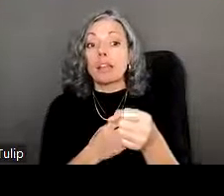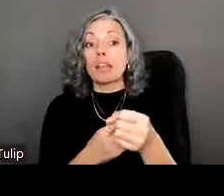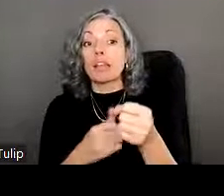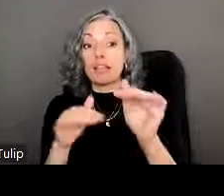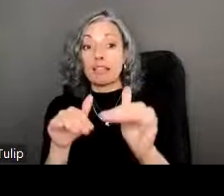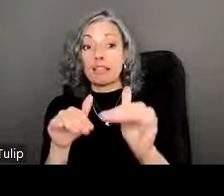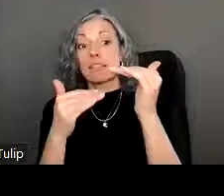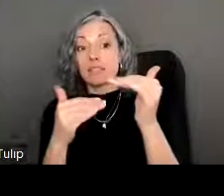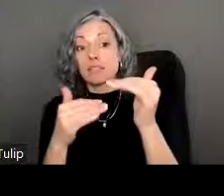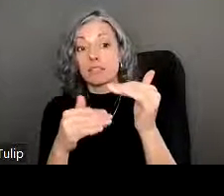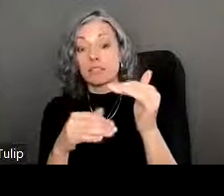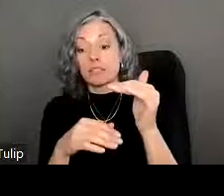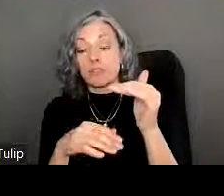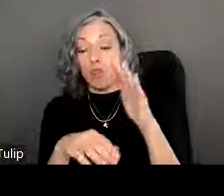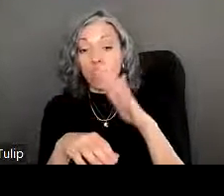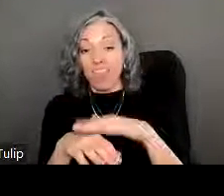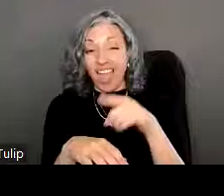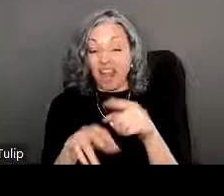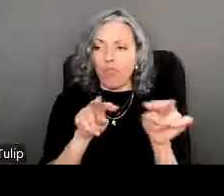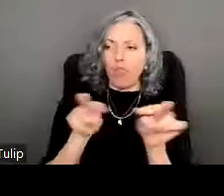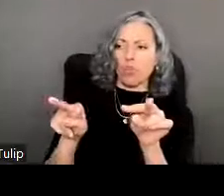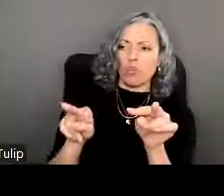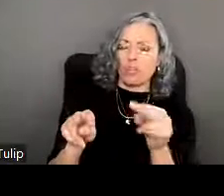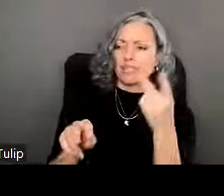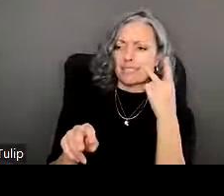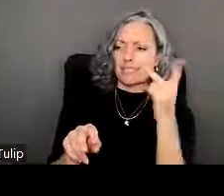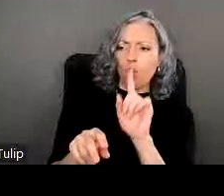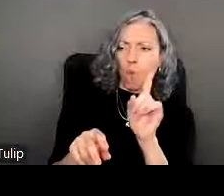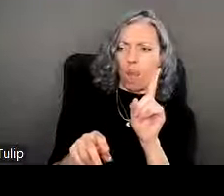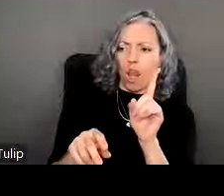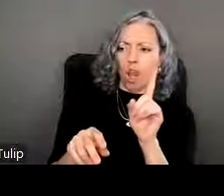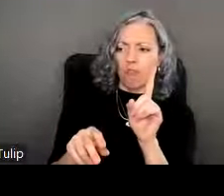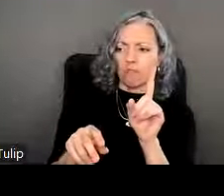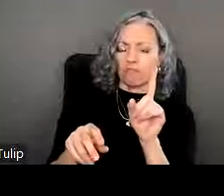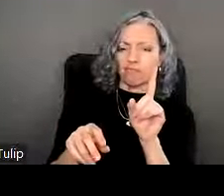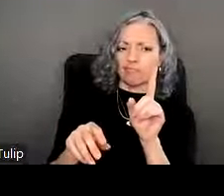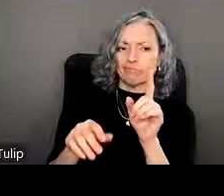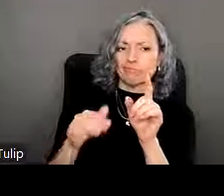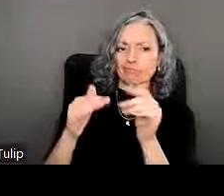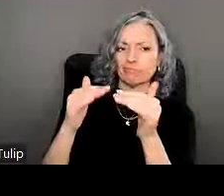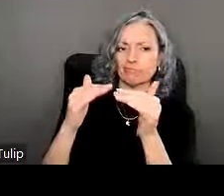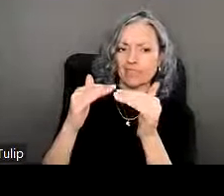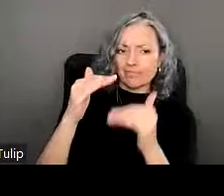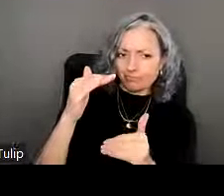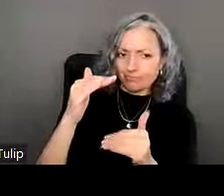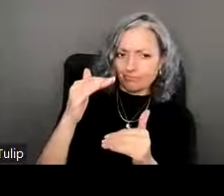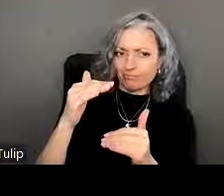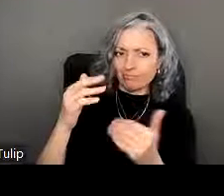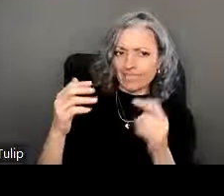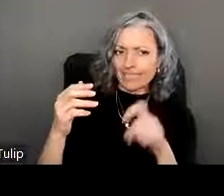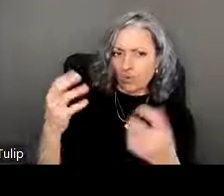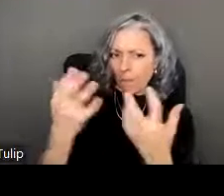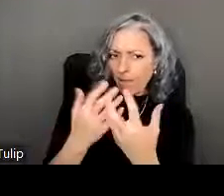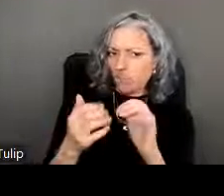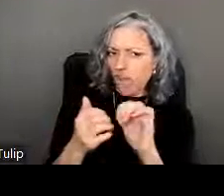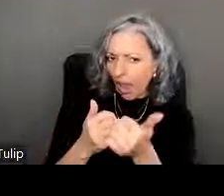then we'll be able to step away from that and see where we fall short. So that's something we're excited to be working with UC Davis, Betty Irene Moore